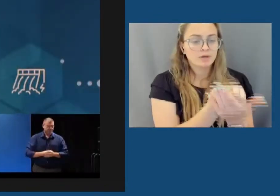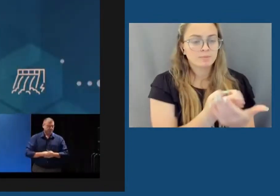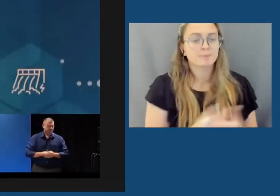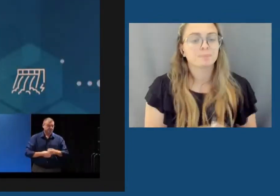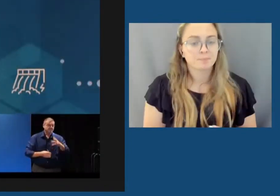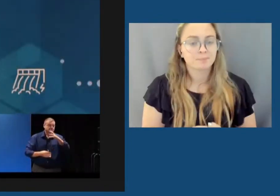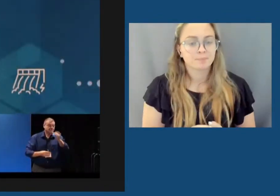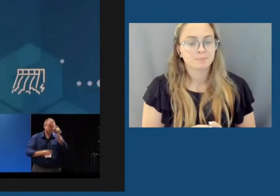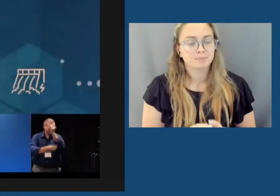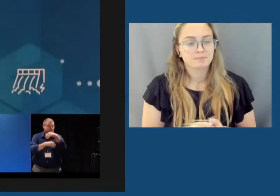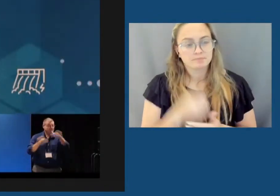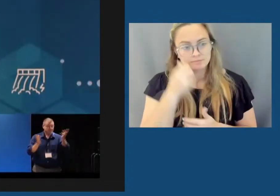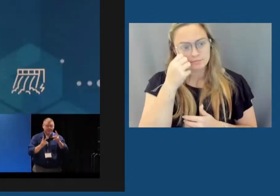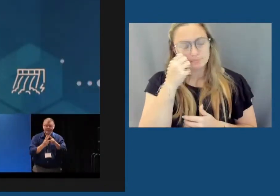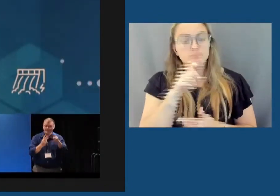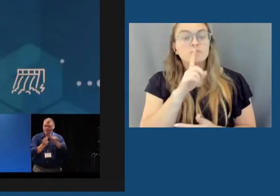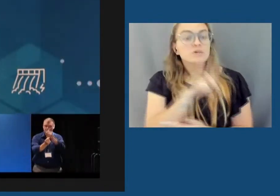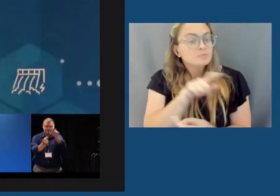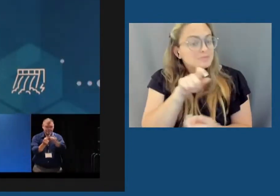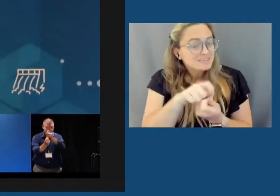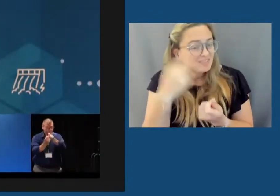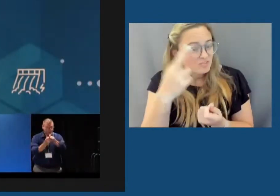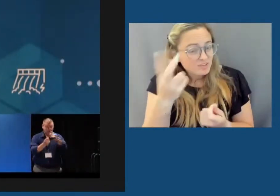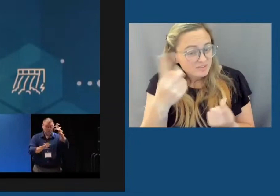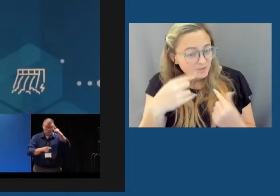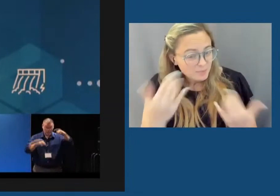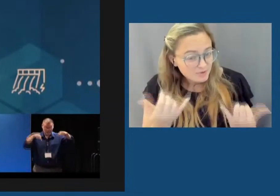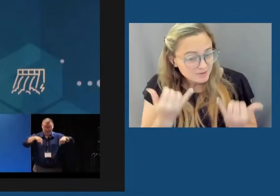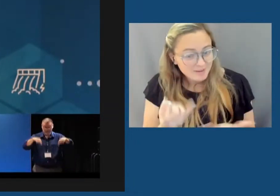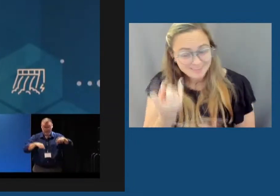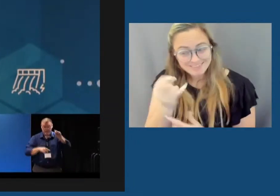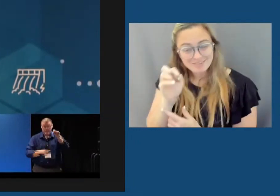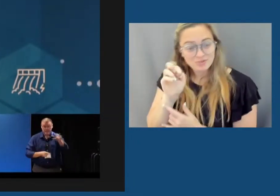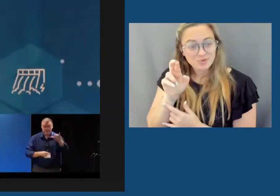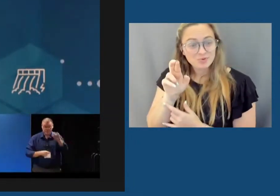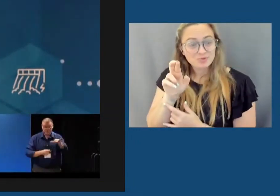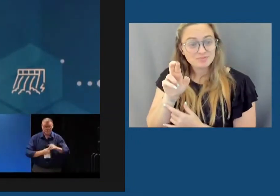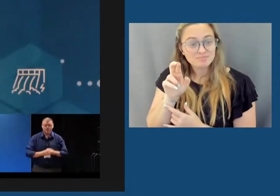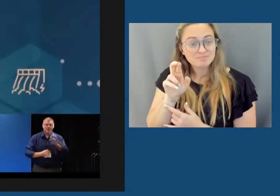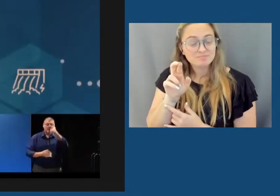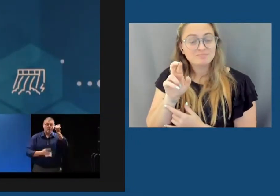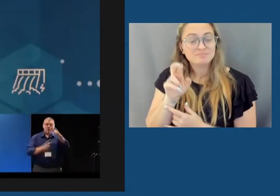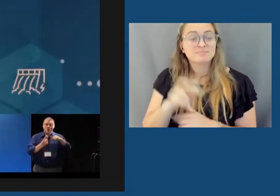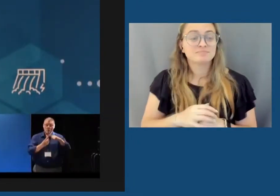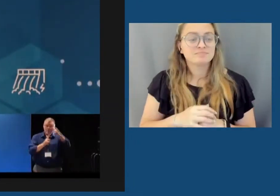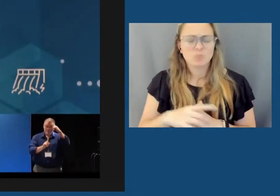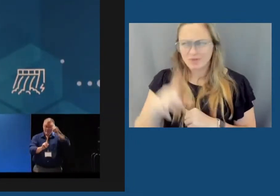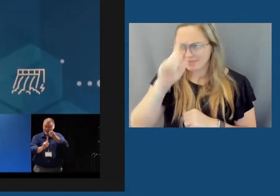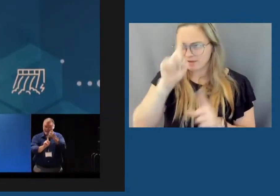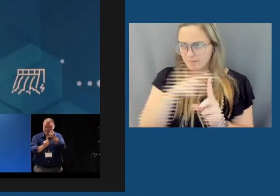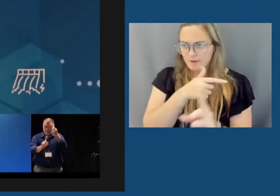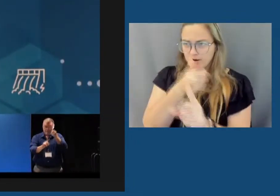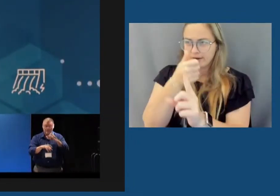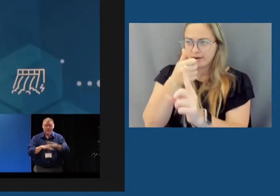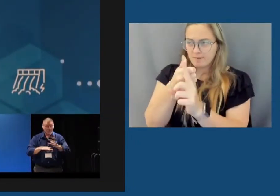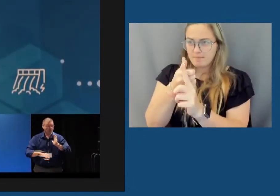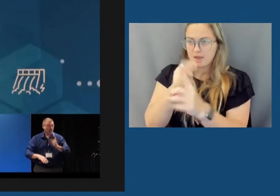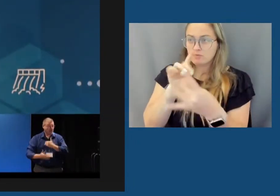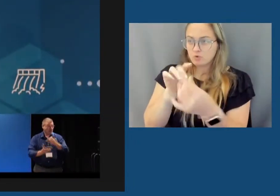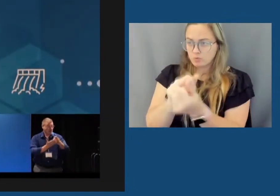to say, there is a very specific reason we are here in Syracuse today, because when we think about the impact we are having on our